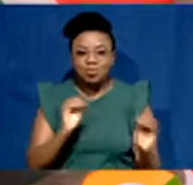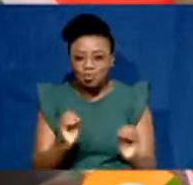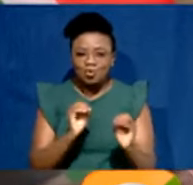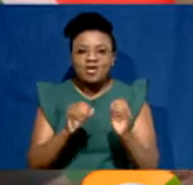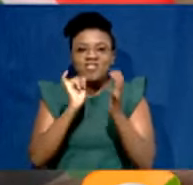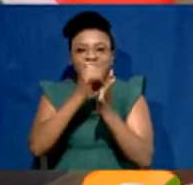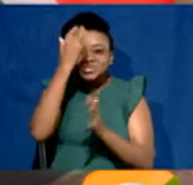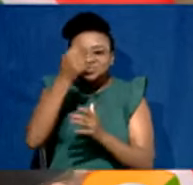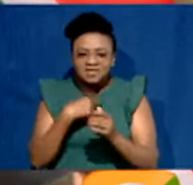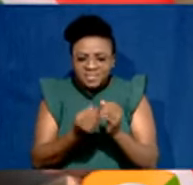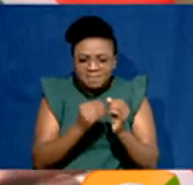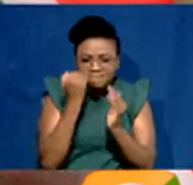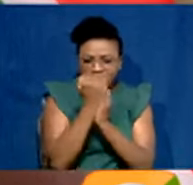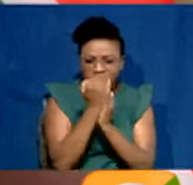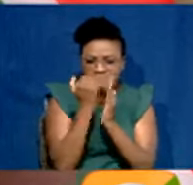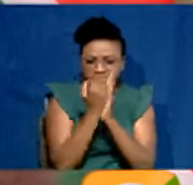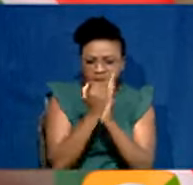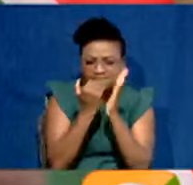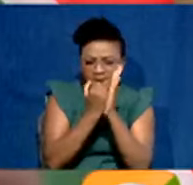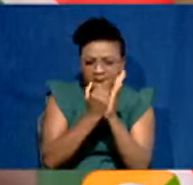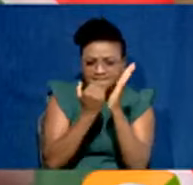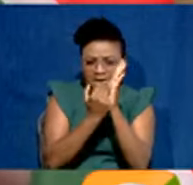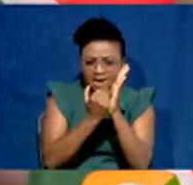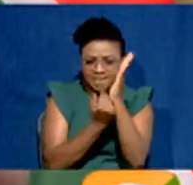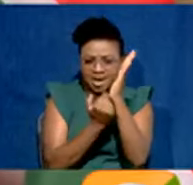put together big cases to stop